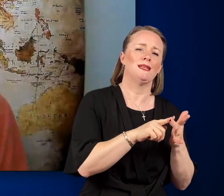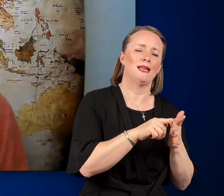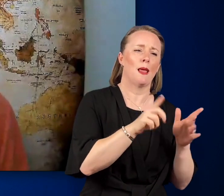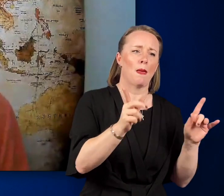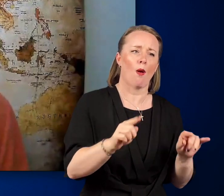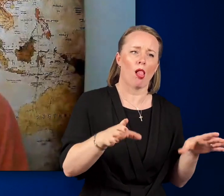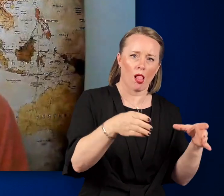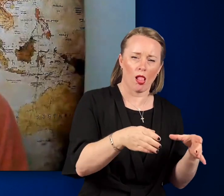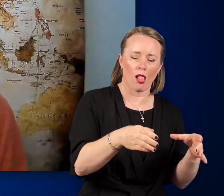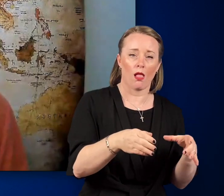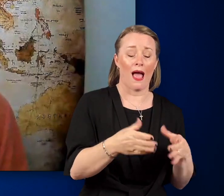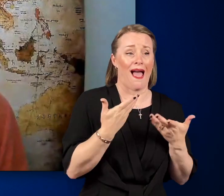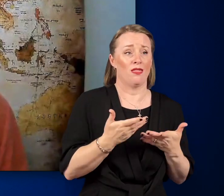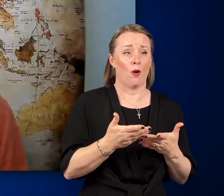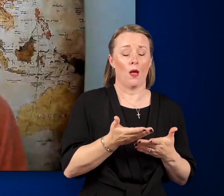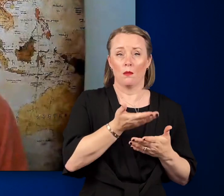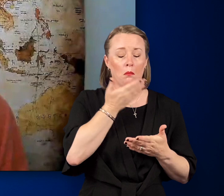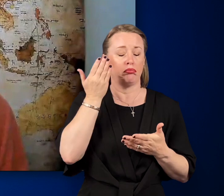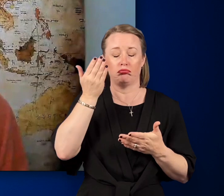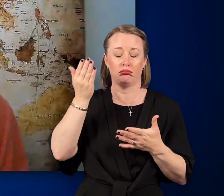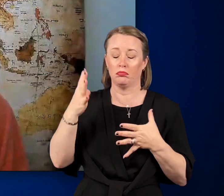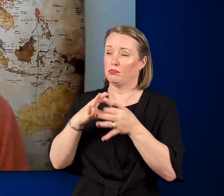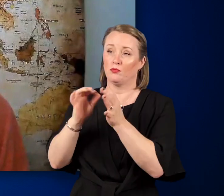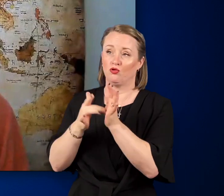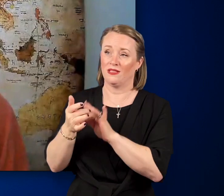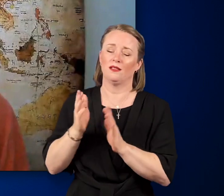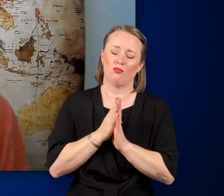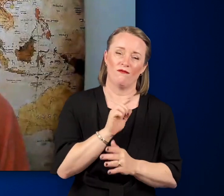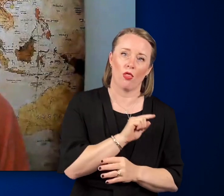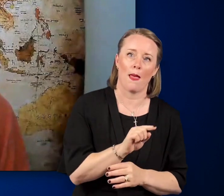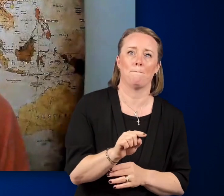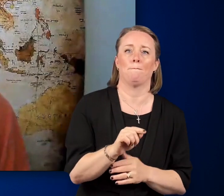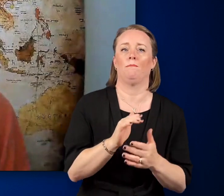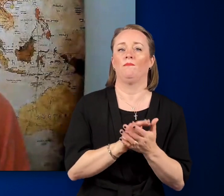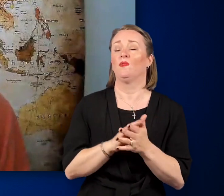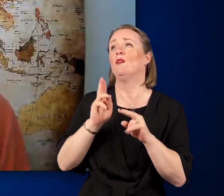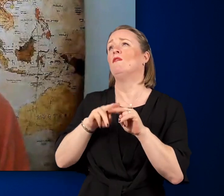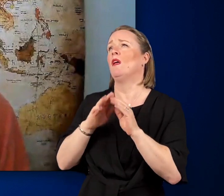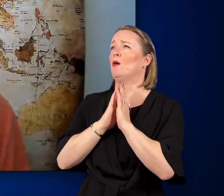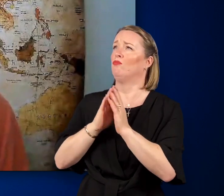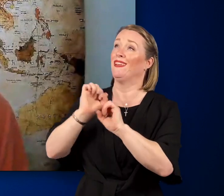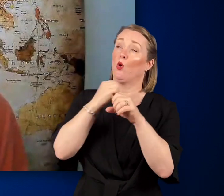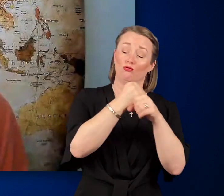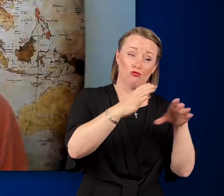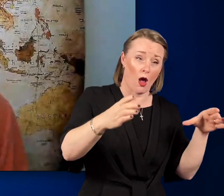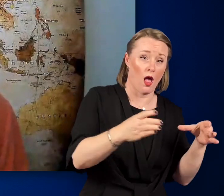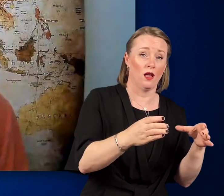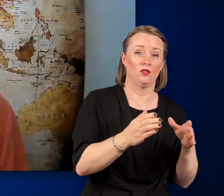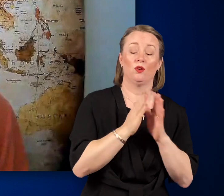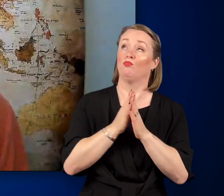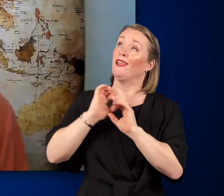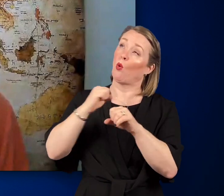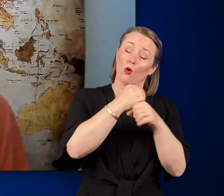living without the knowledge of Christ. Father, we pray for your church. We pray that your church would